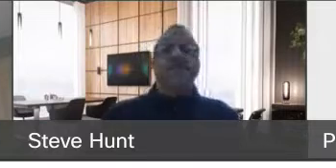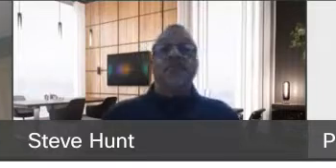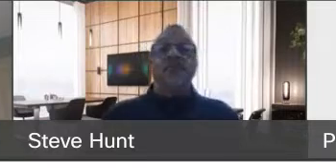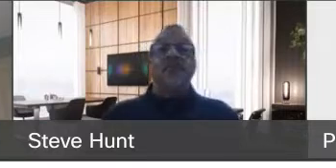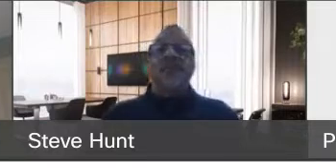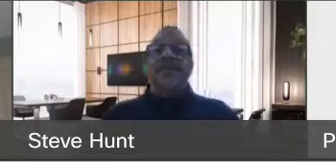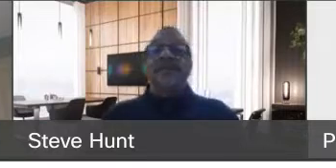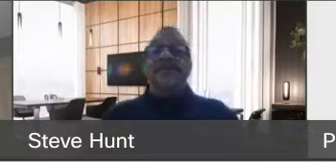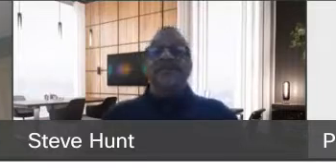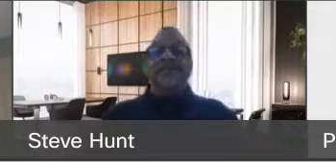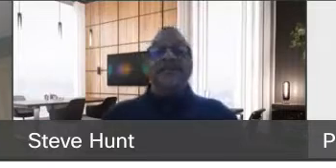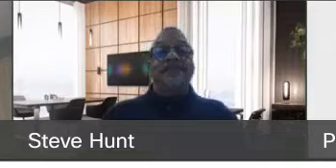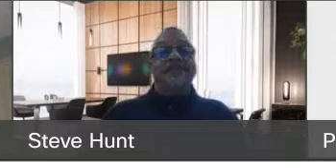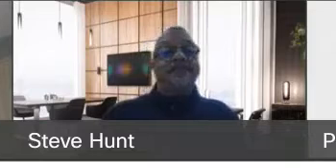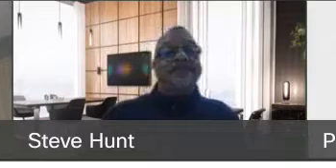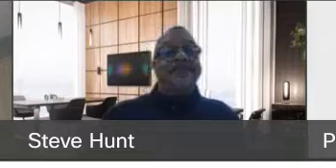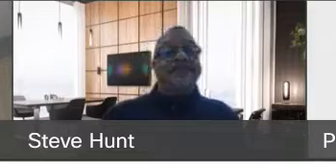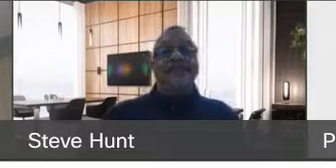Okay.